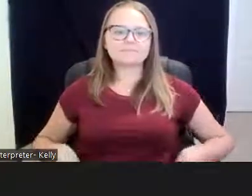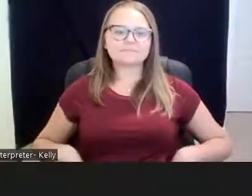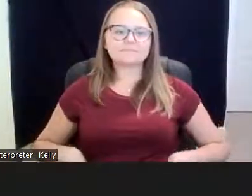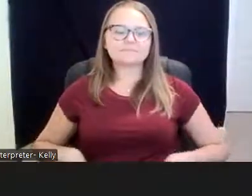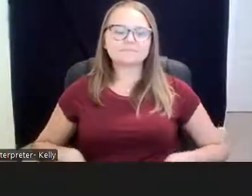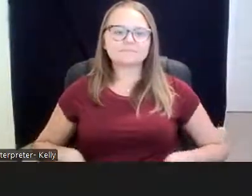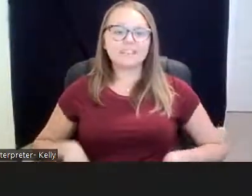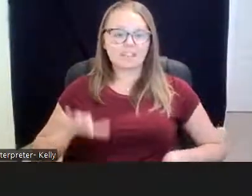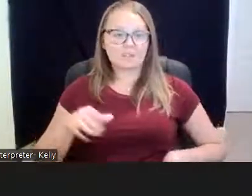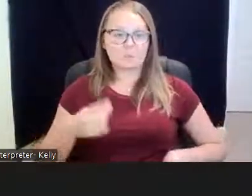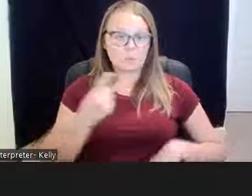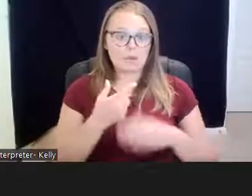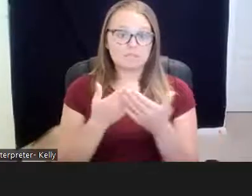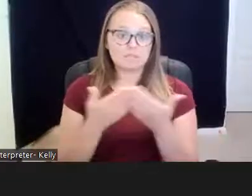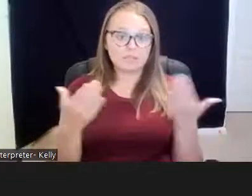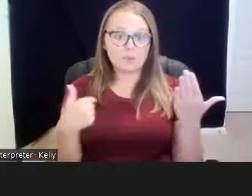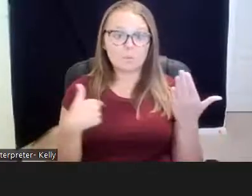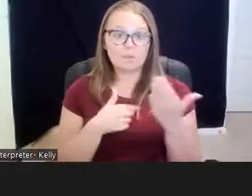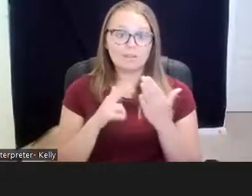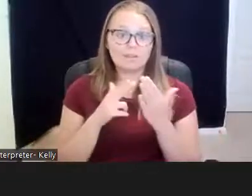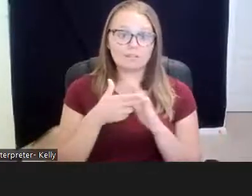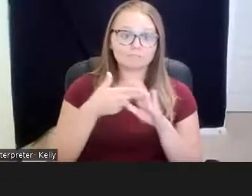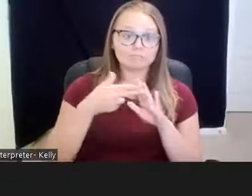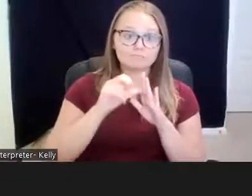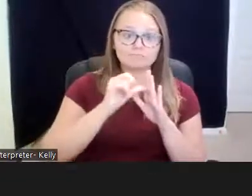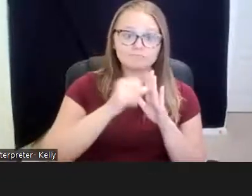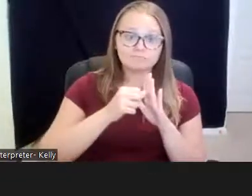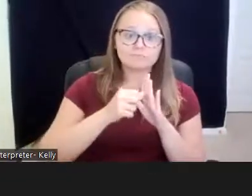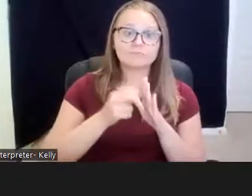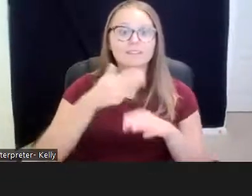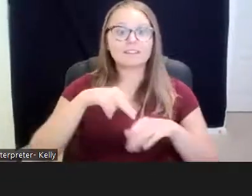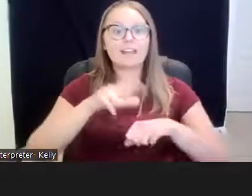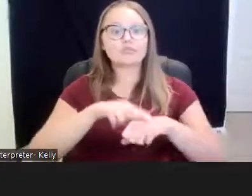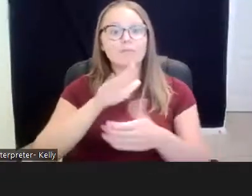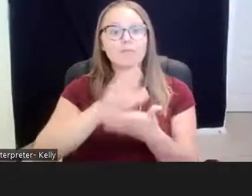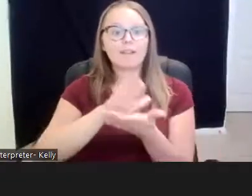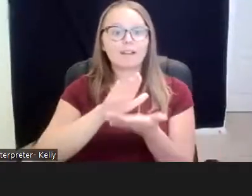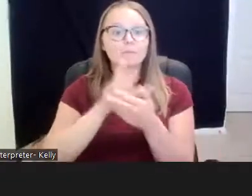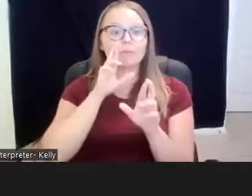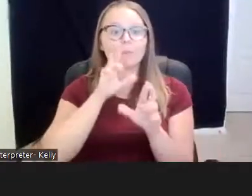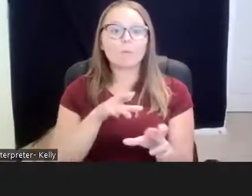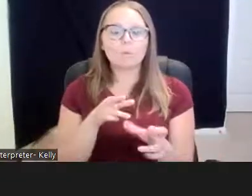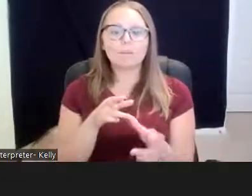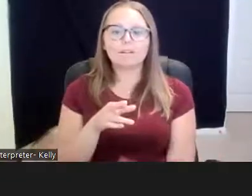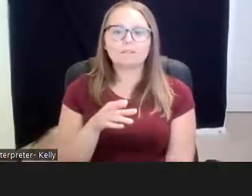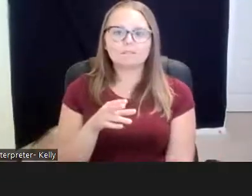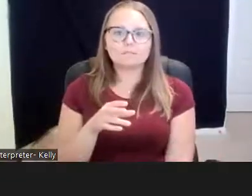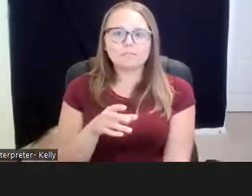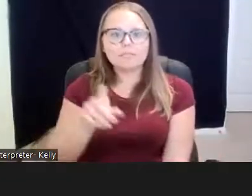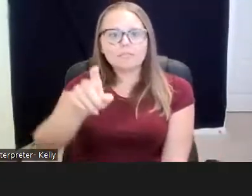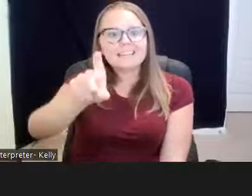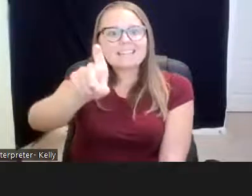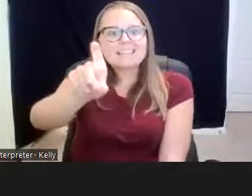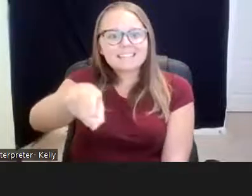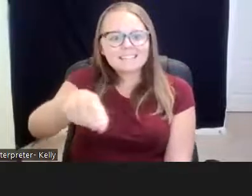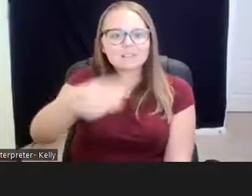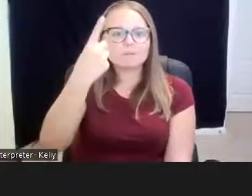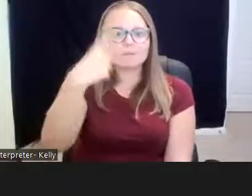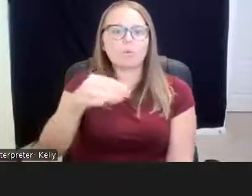we highlighted in the National Academy's report was the need for